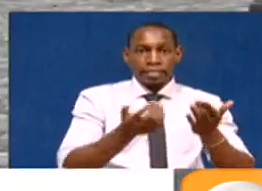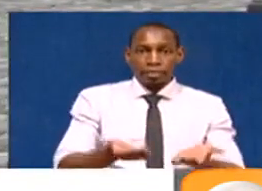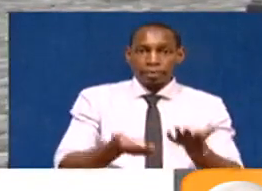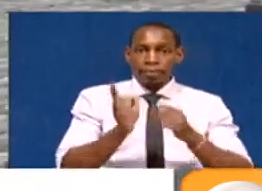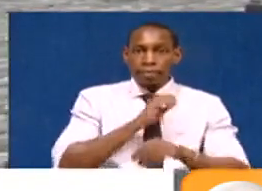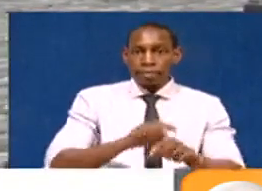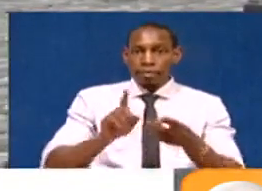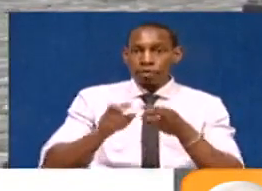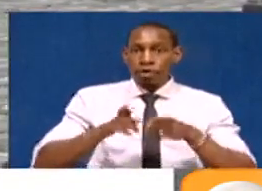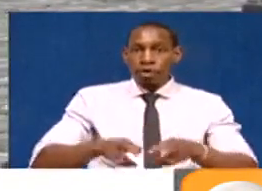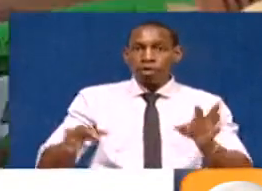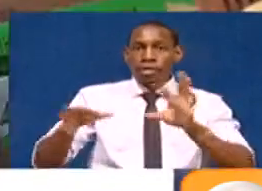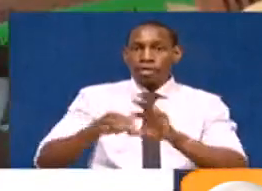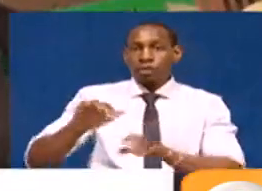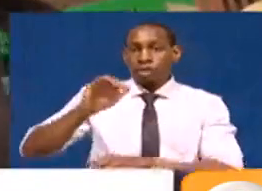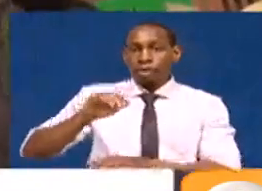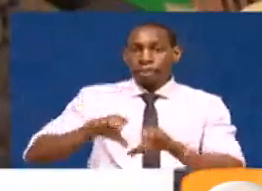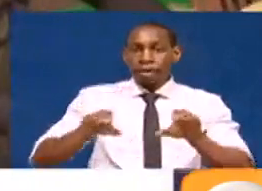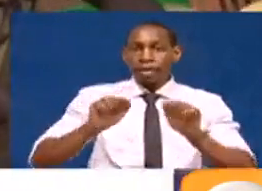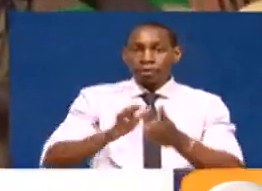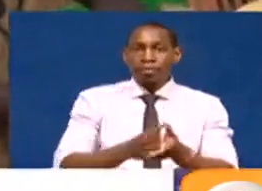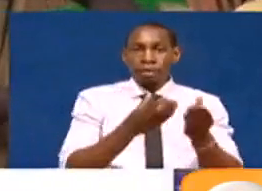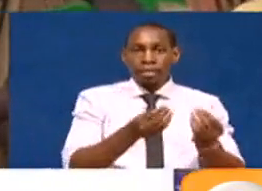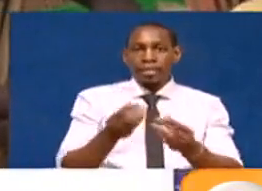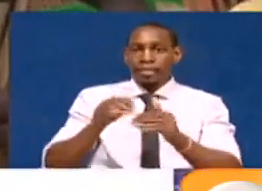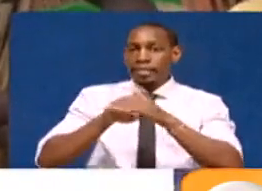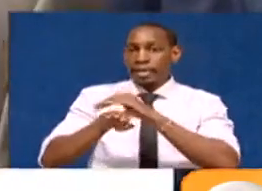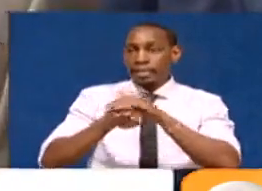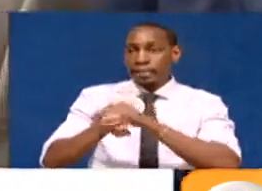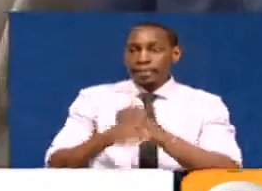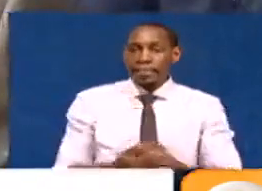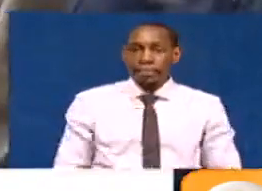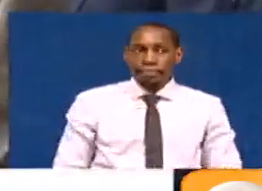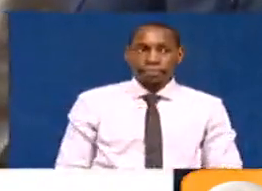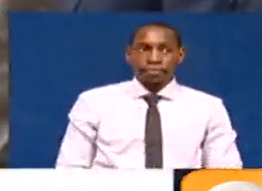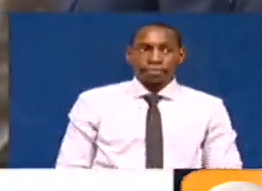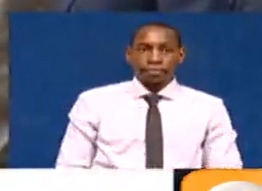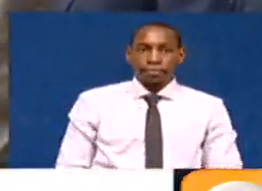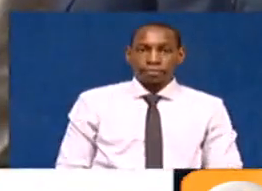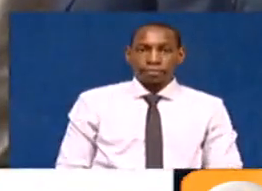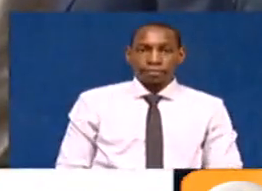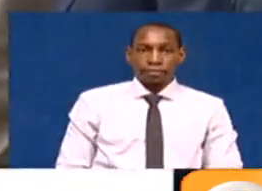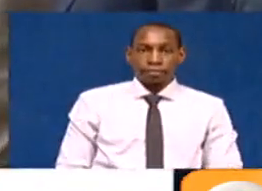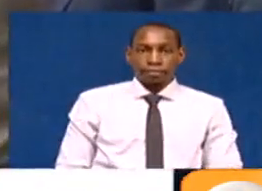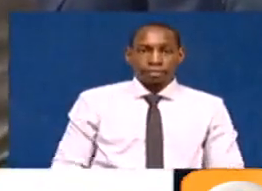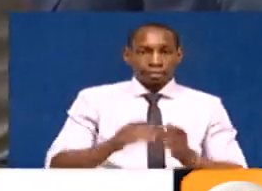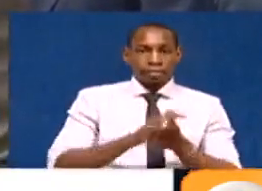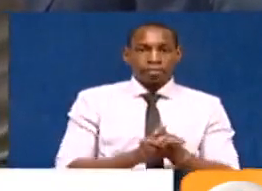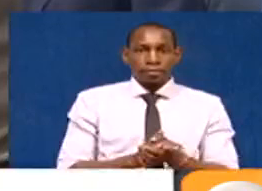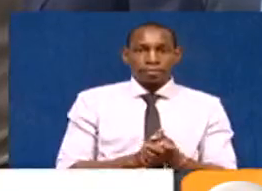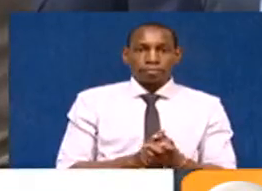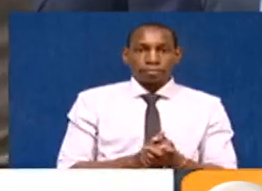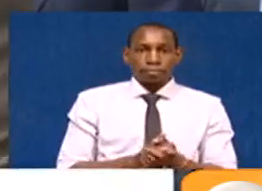improved, as well as the road that leads to the market in order to ease its accessibility. One of the indignity of working in these places